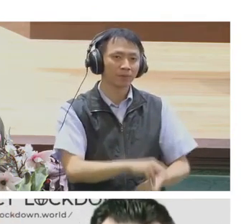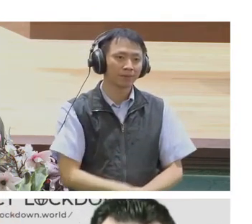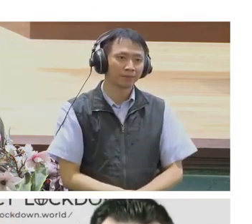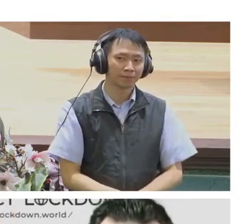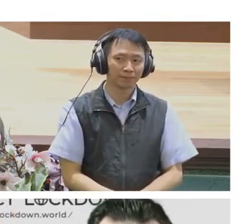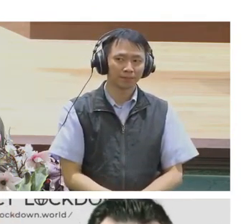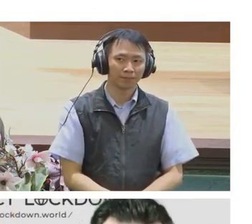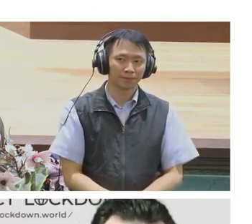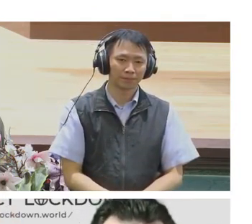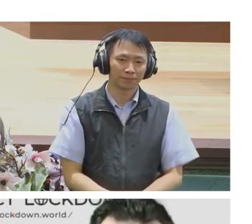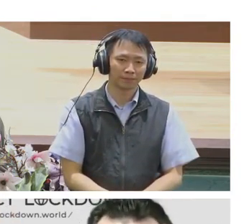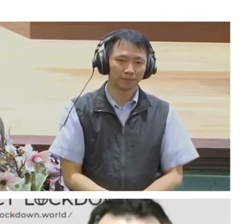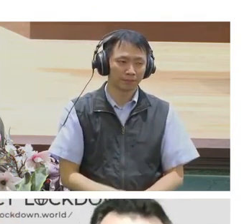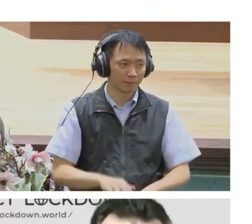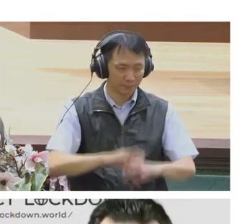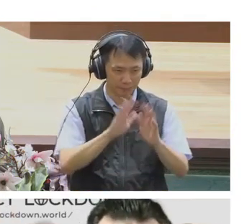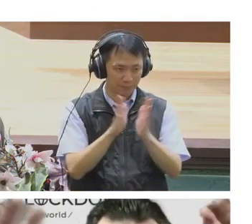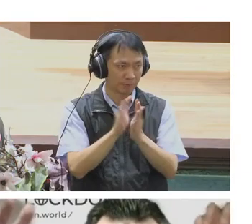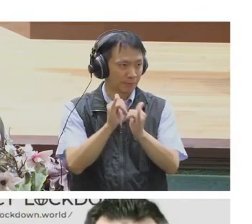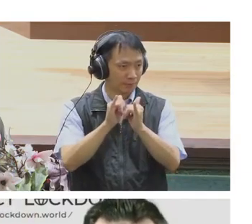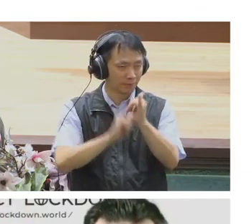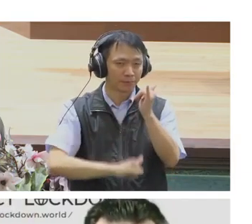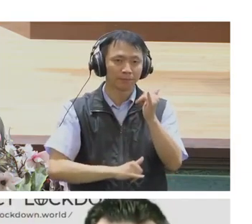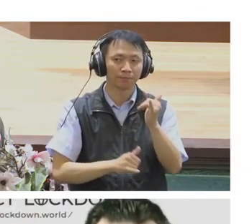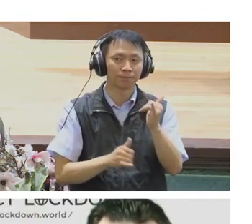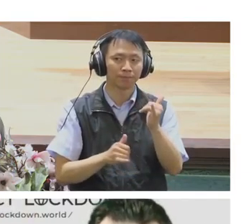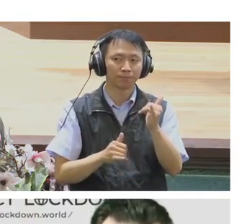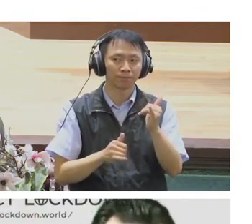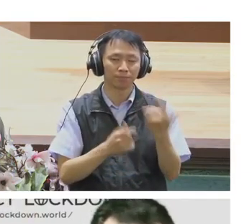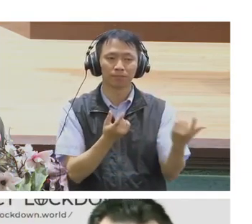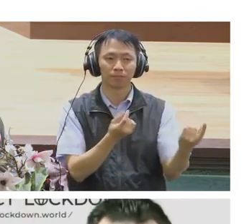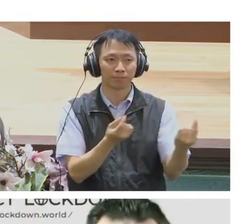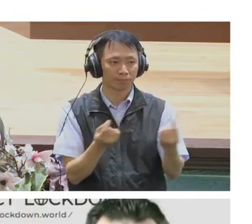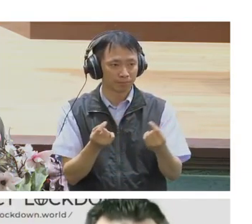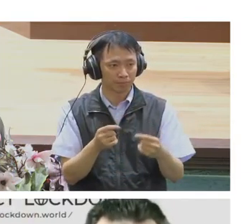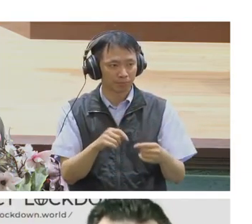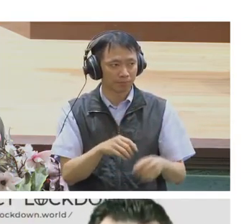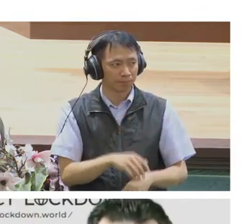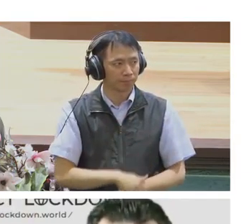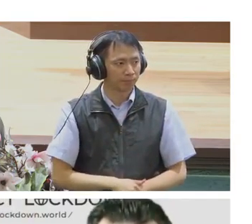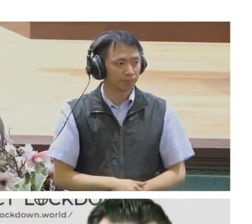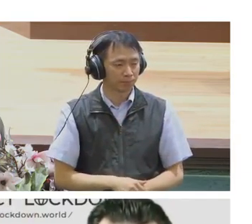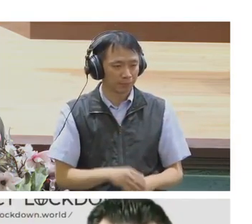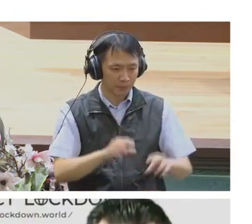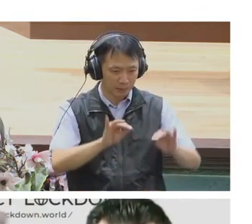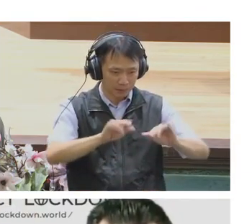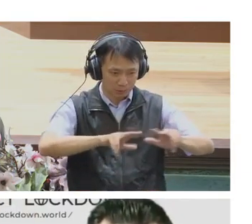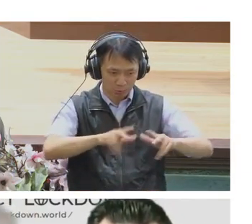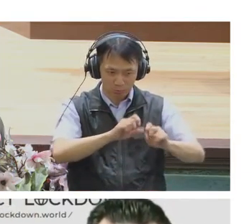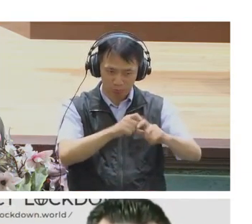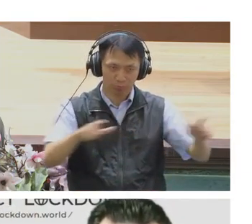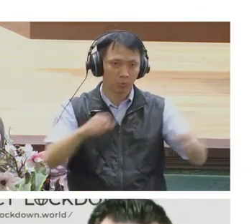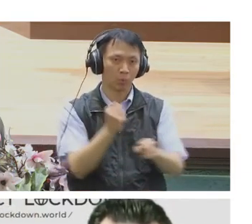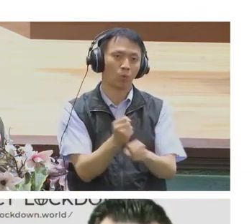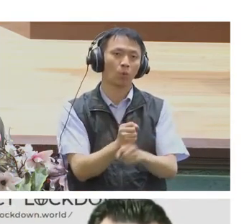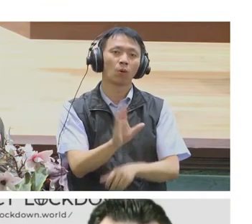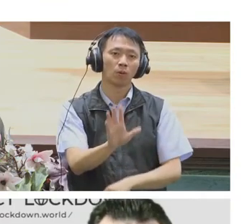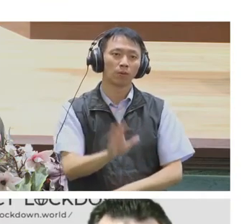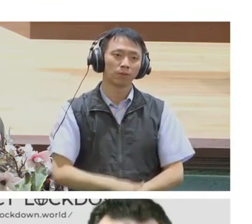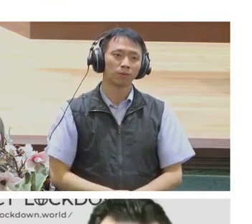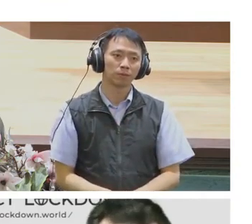project. We have mapped that happening in different countries. Out of the top of my head, I can definitely think of